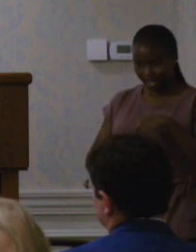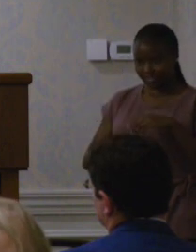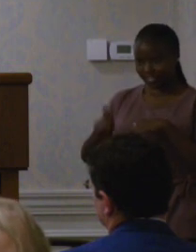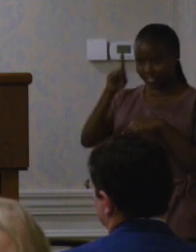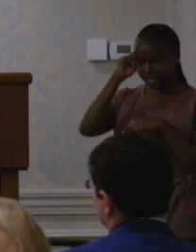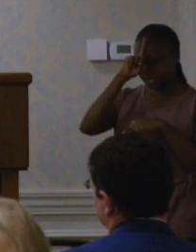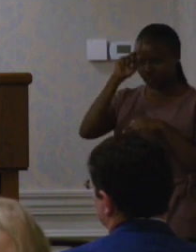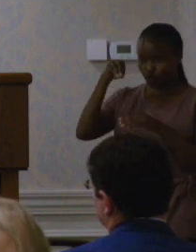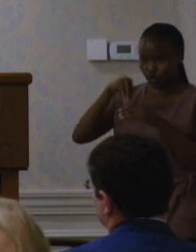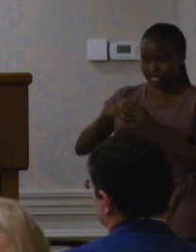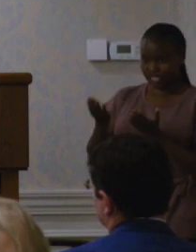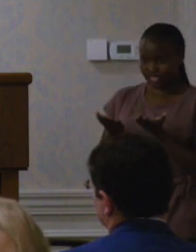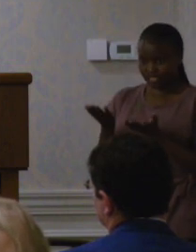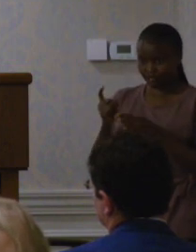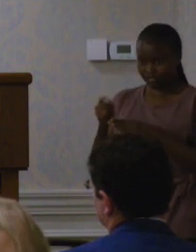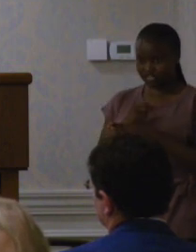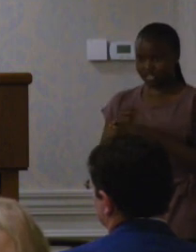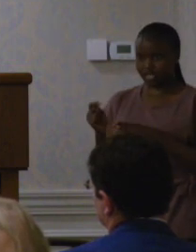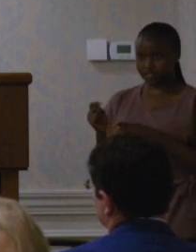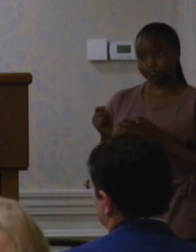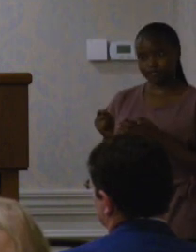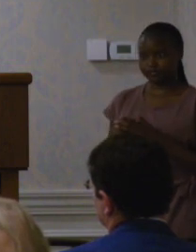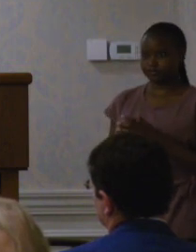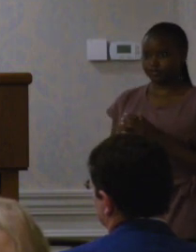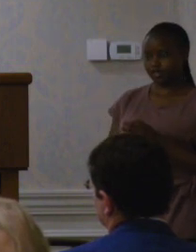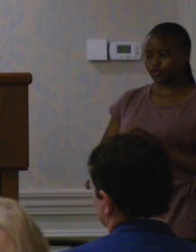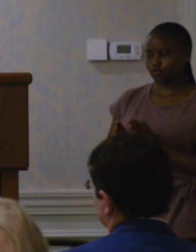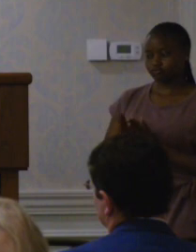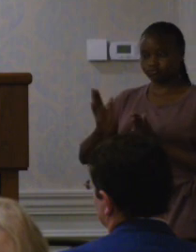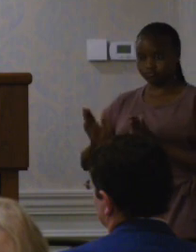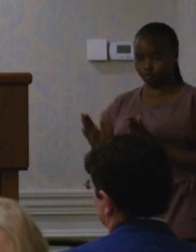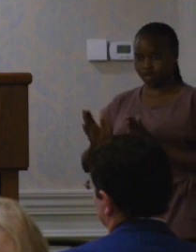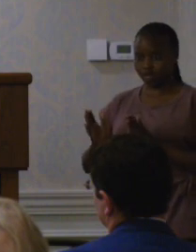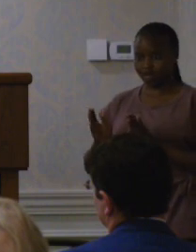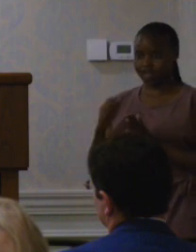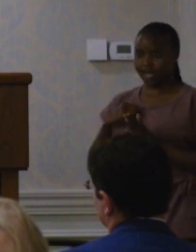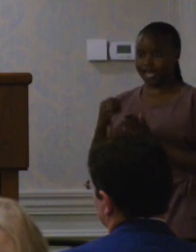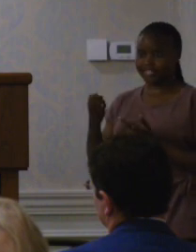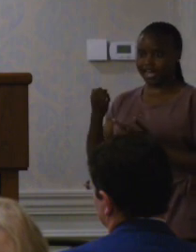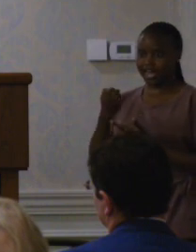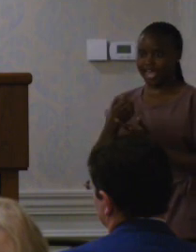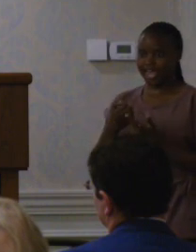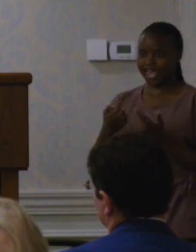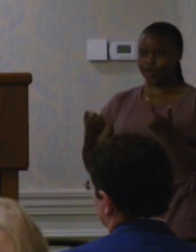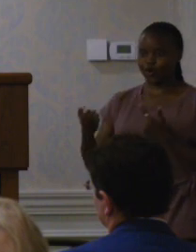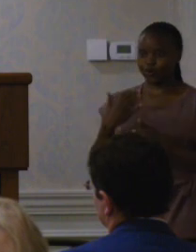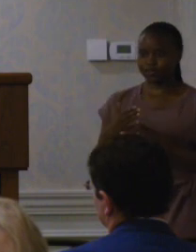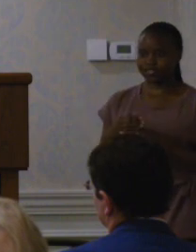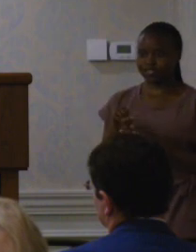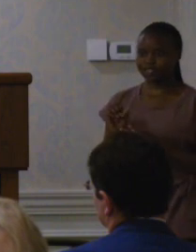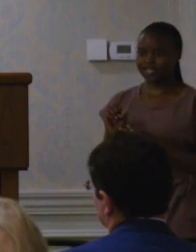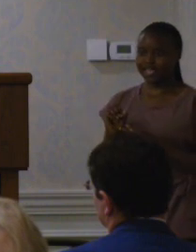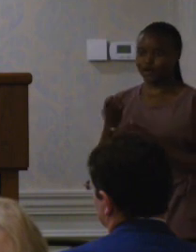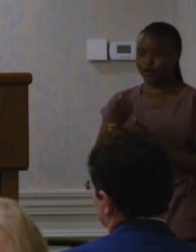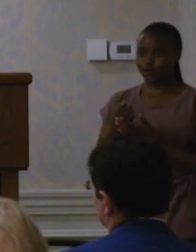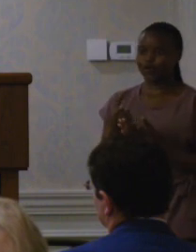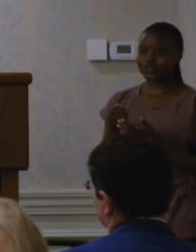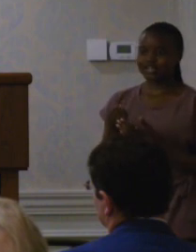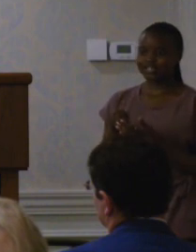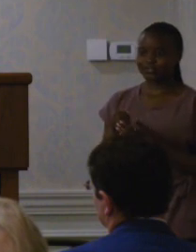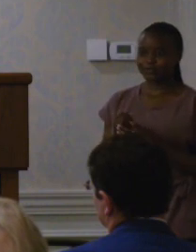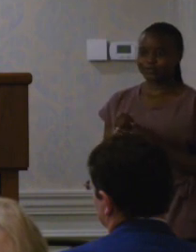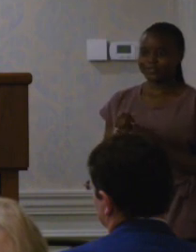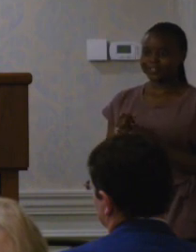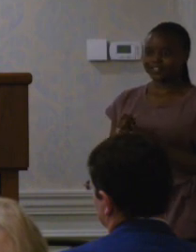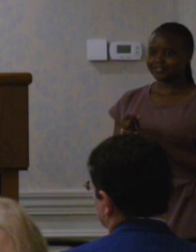traditional in-service training program. Now, on the one hand, as an economist, I'm like, well, it's the most cost effective. But we still, with a limited budget, have